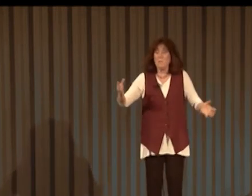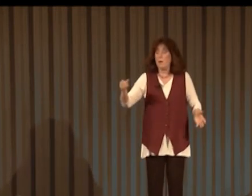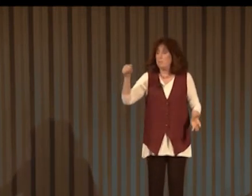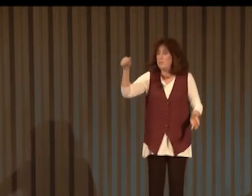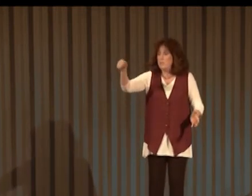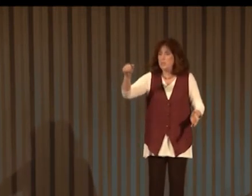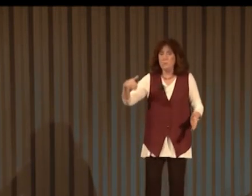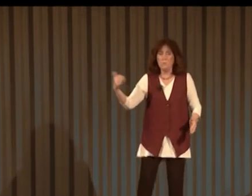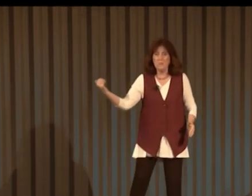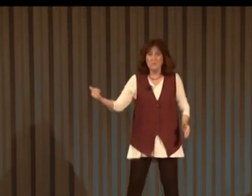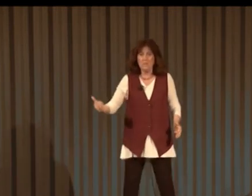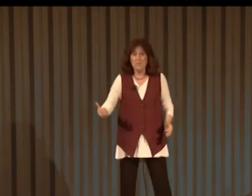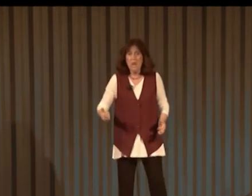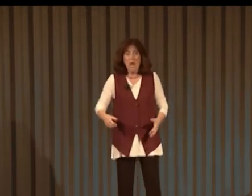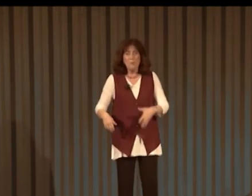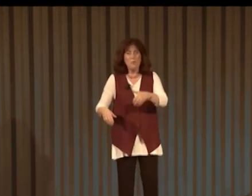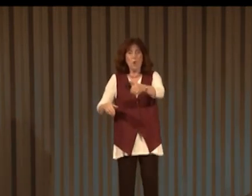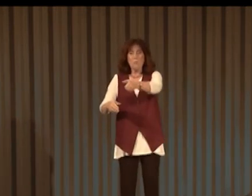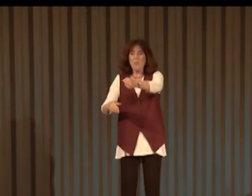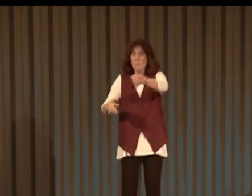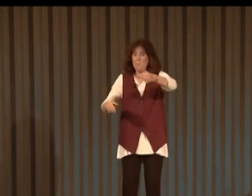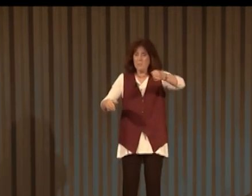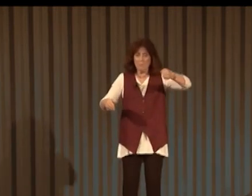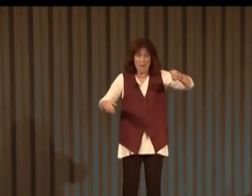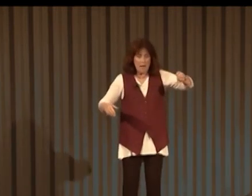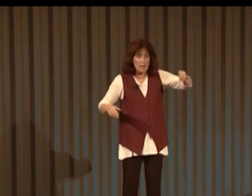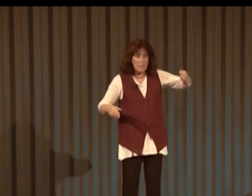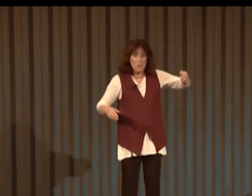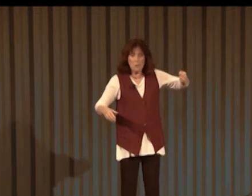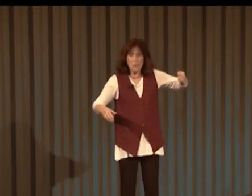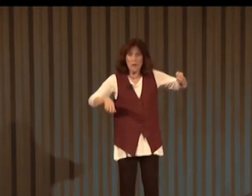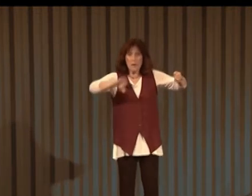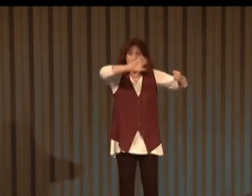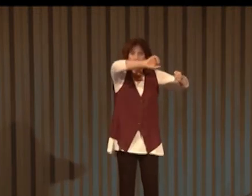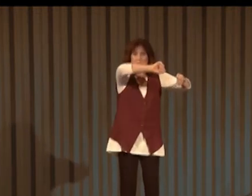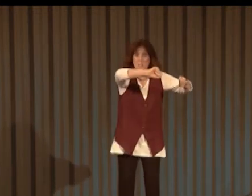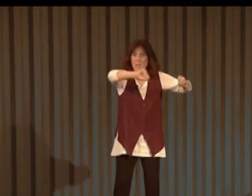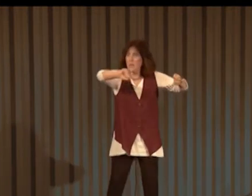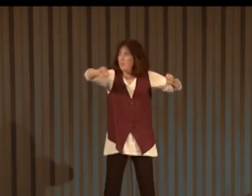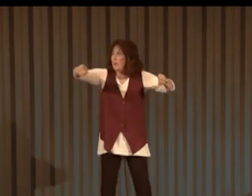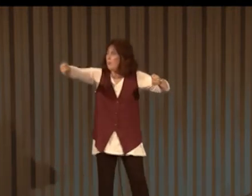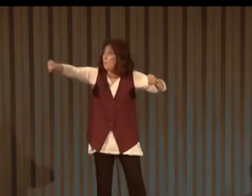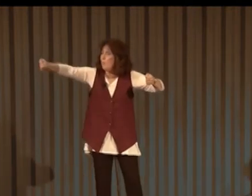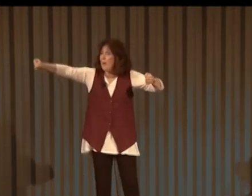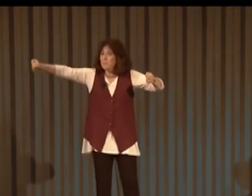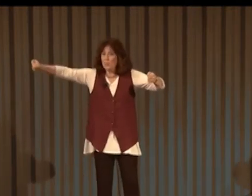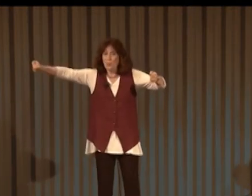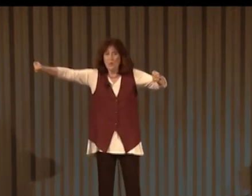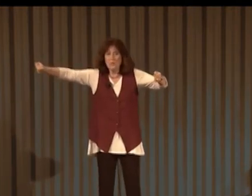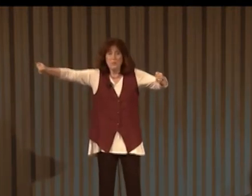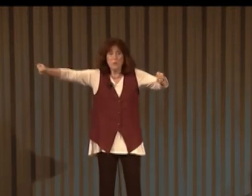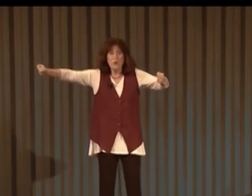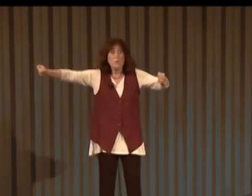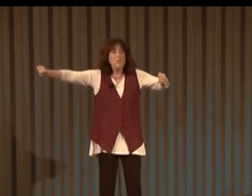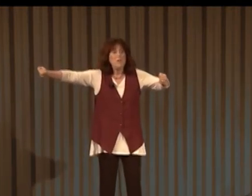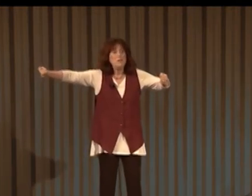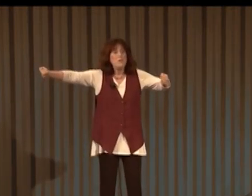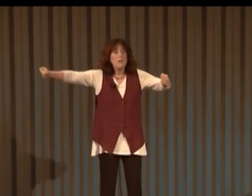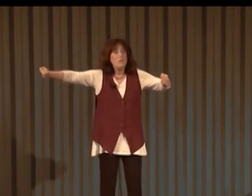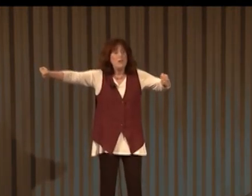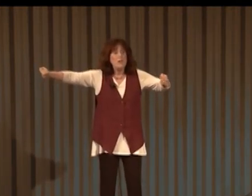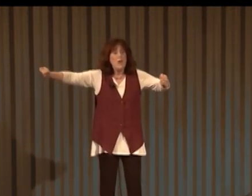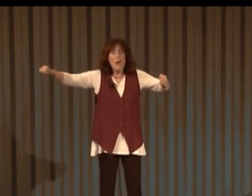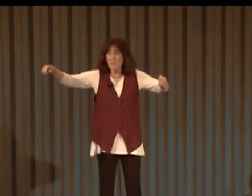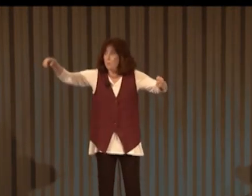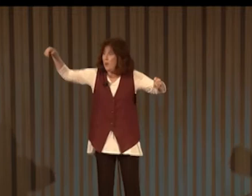us, Grandma." Bzz, she would buzz us in. And we would open that big black door and push aside that brass accordion door, and we would enter